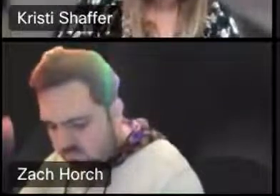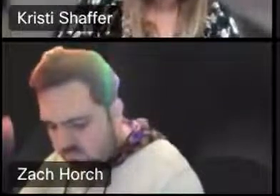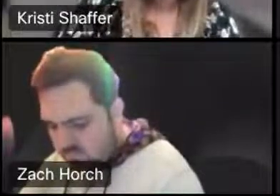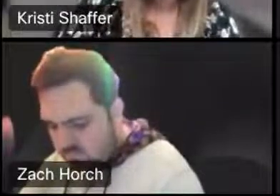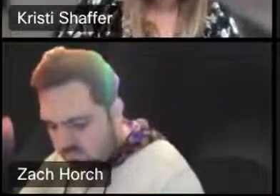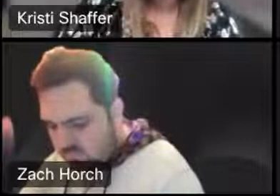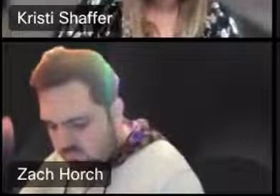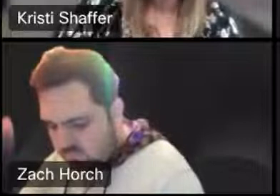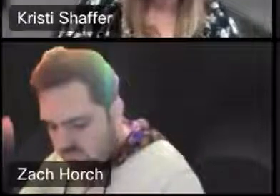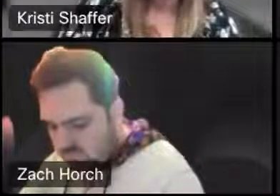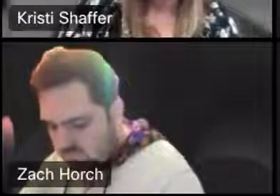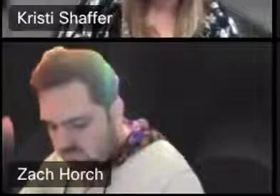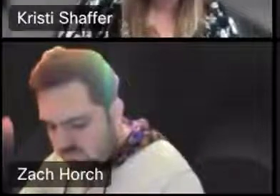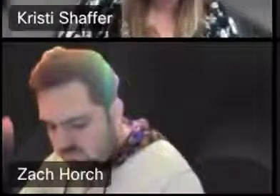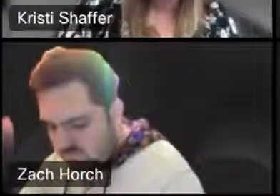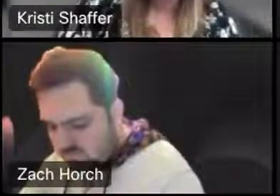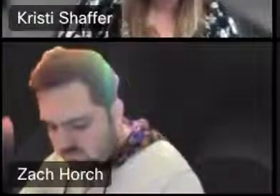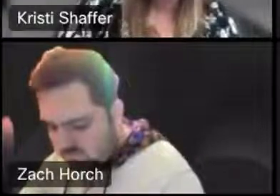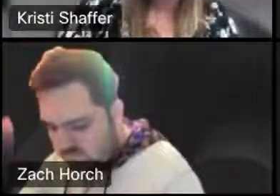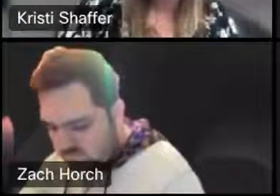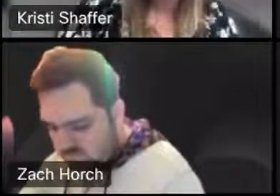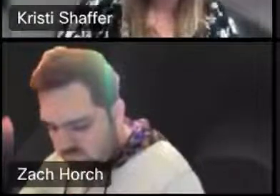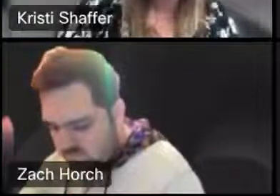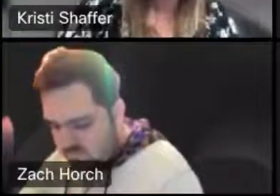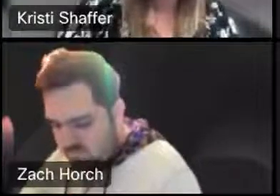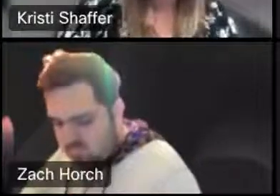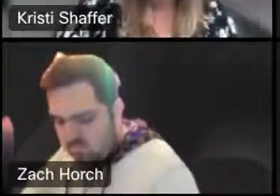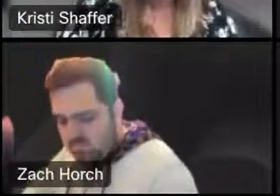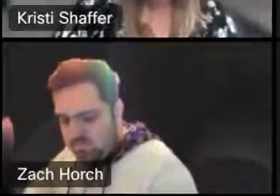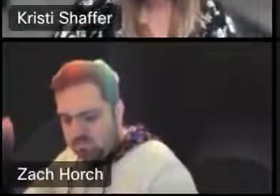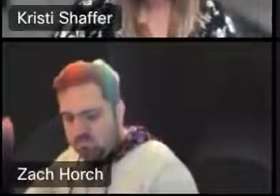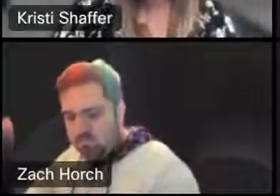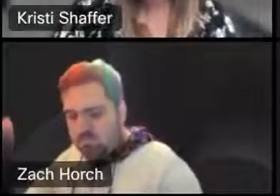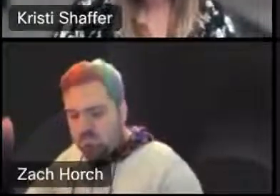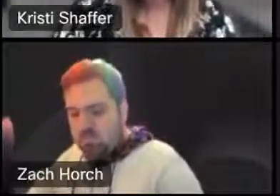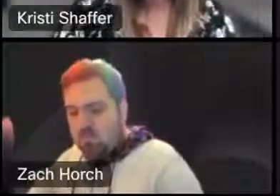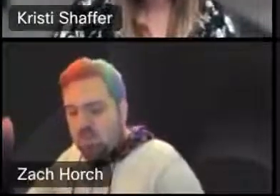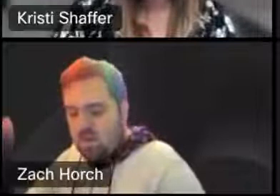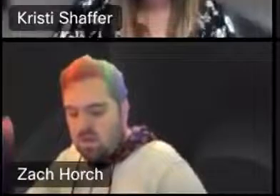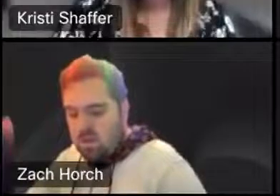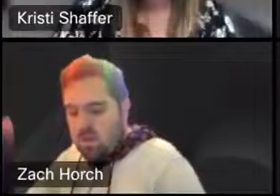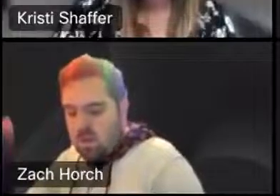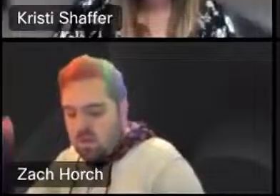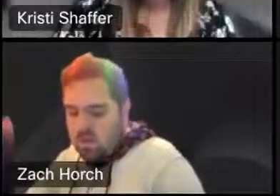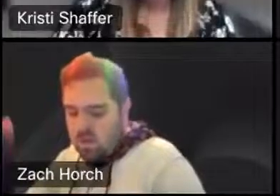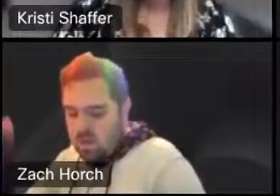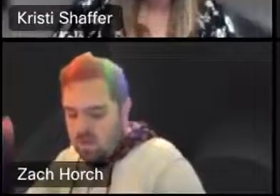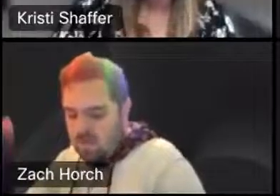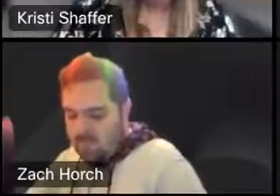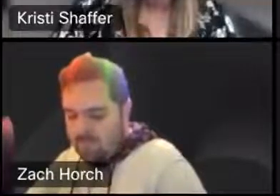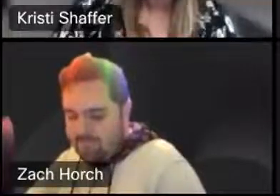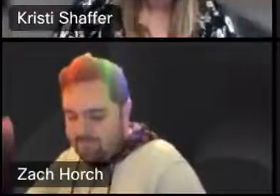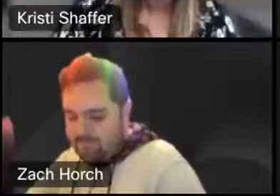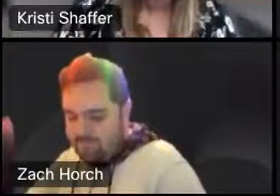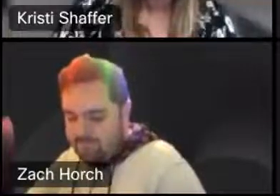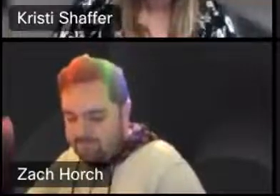not know before. And so I did try to spend as much time kind of talking to different folks during it. And I really enjoyed it because I love